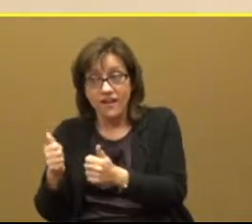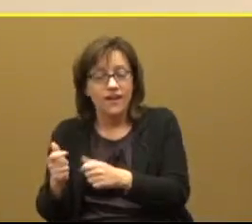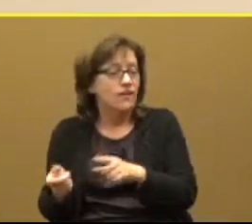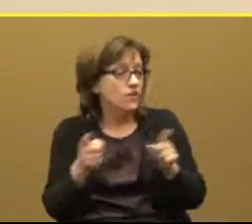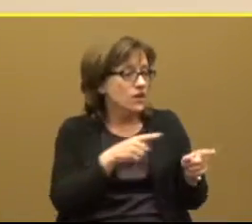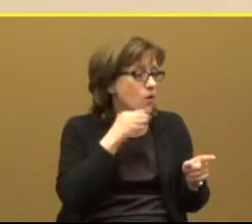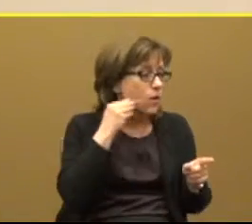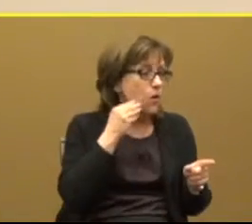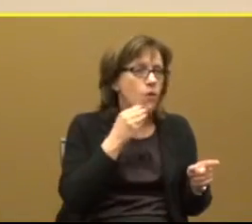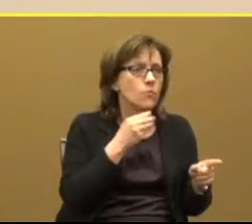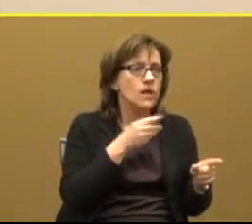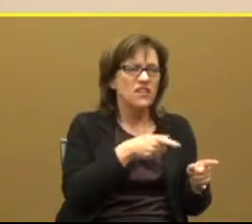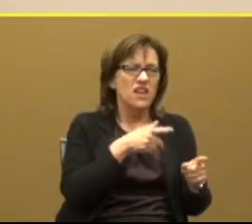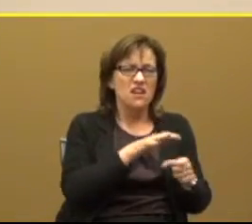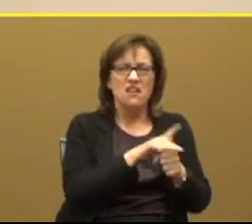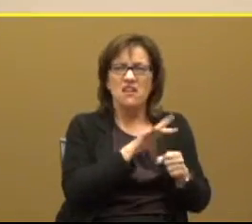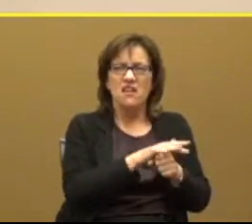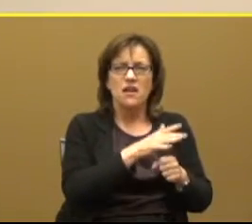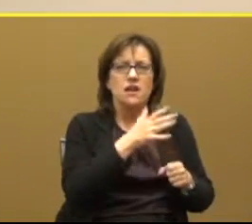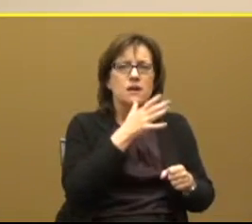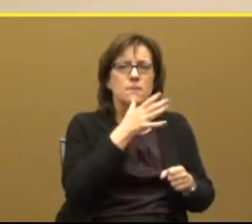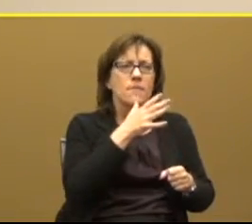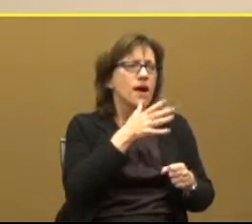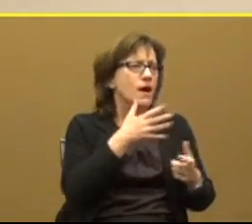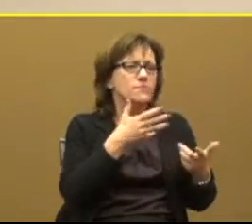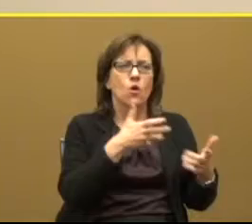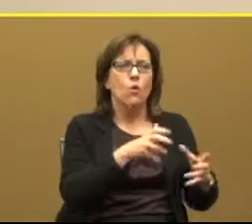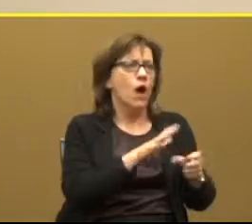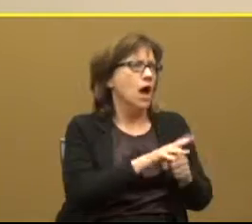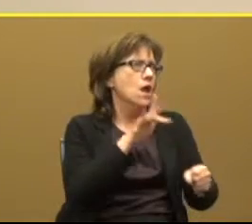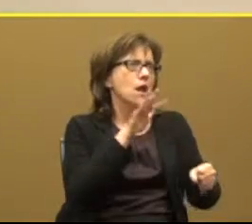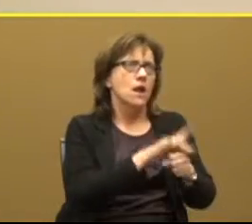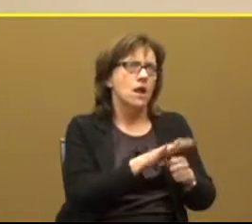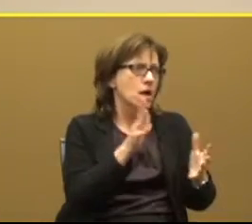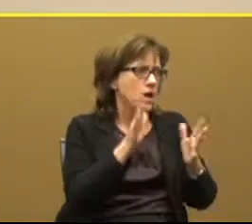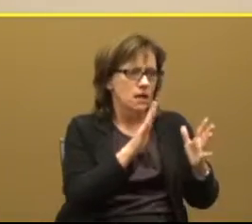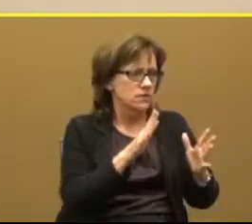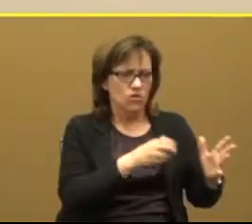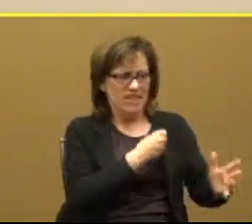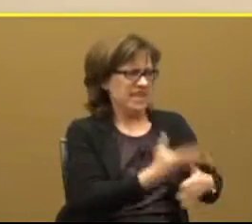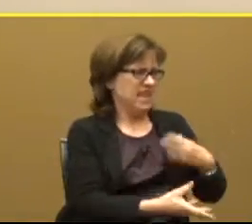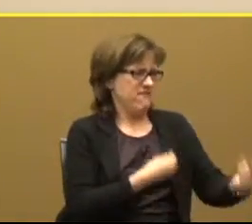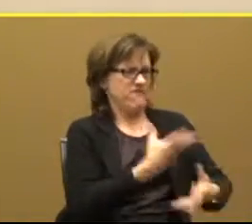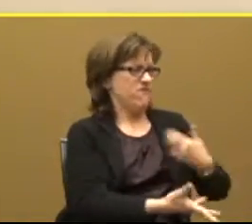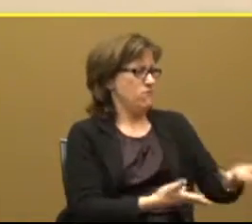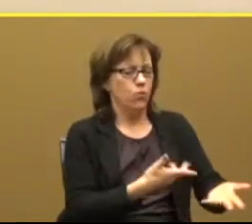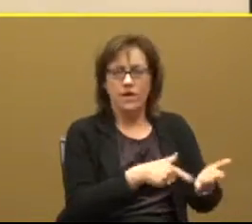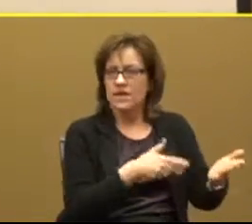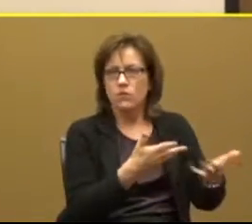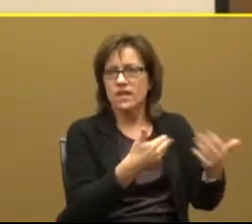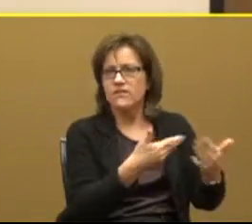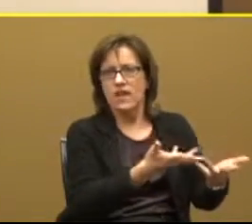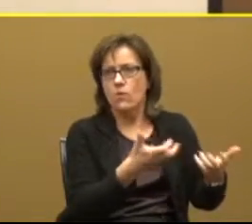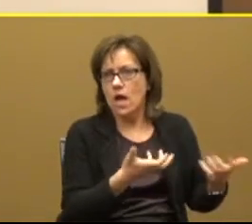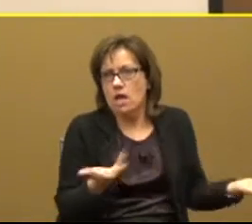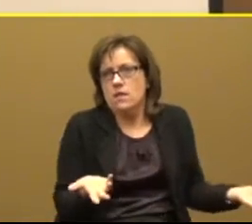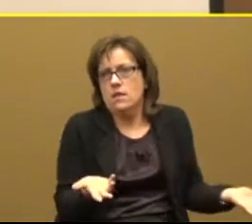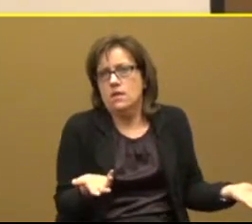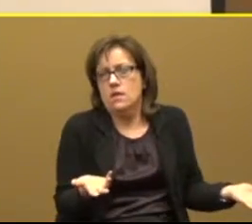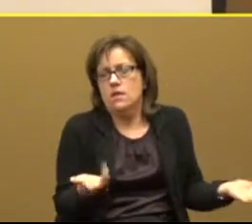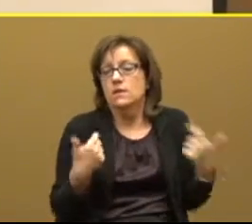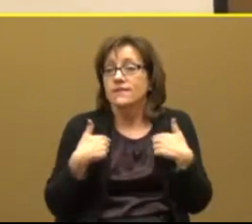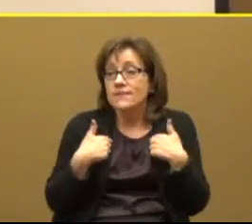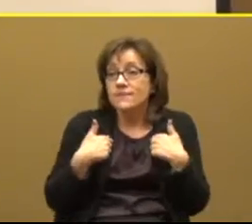and they get pretzels because mom was avoiding the tantrum or something like that. What do? And part of that would